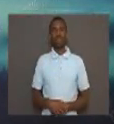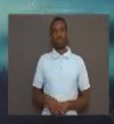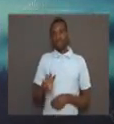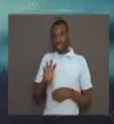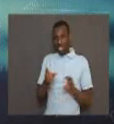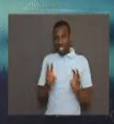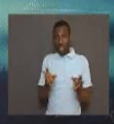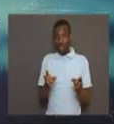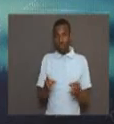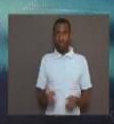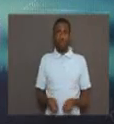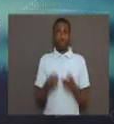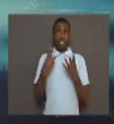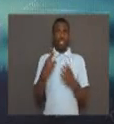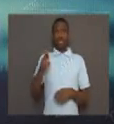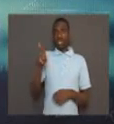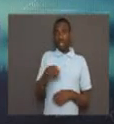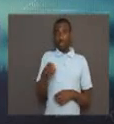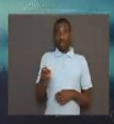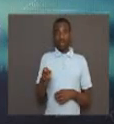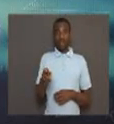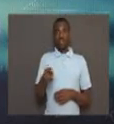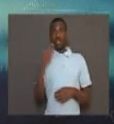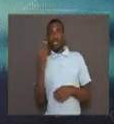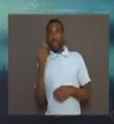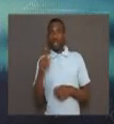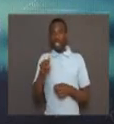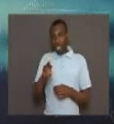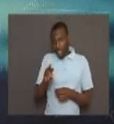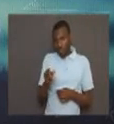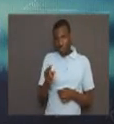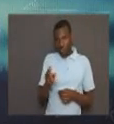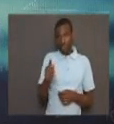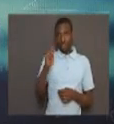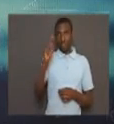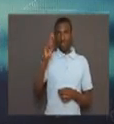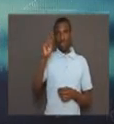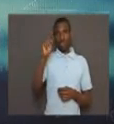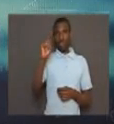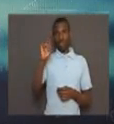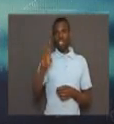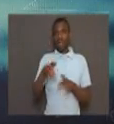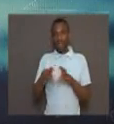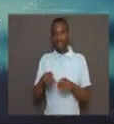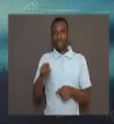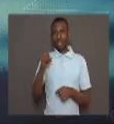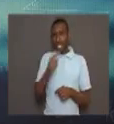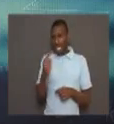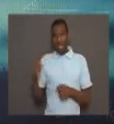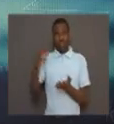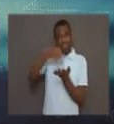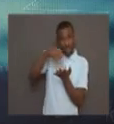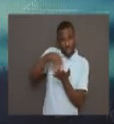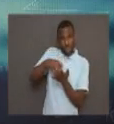Radios use resonance to tune the receiving circuits to the broadcast